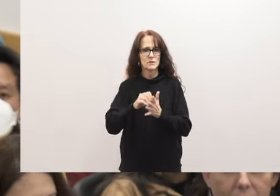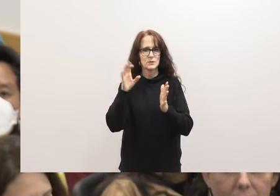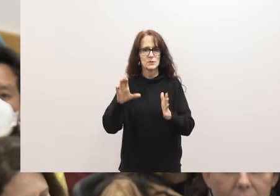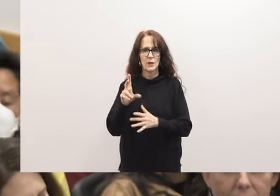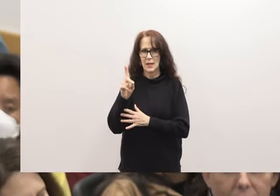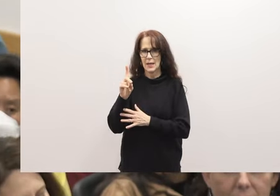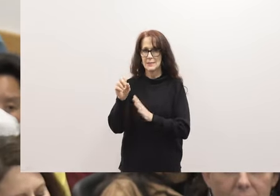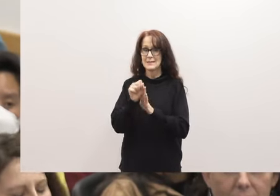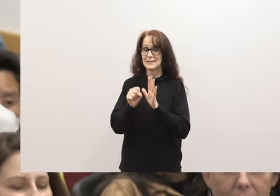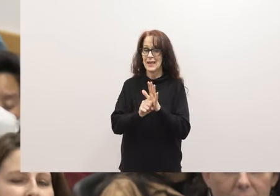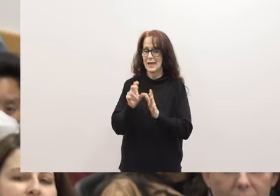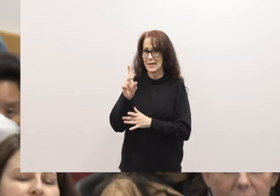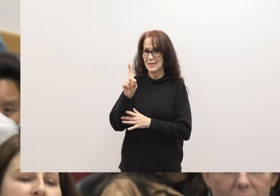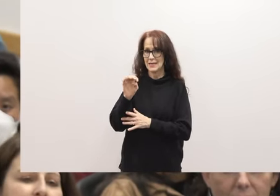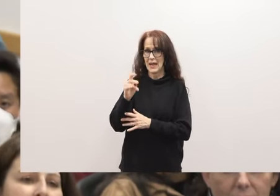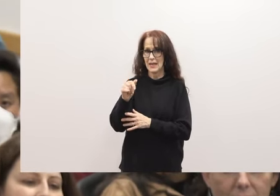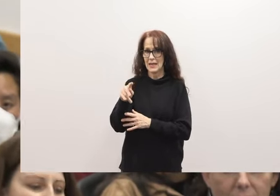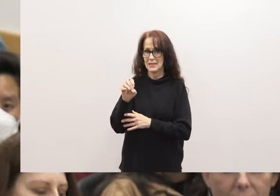state delegate,